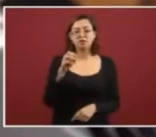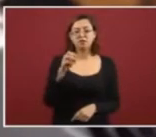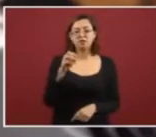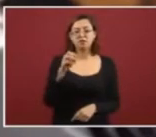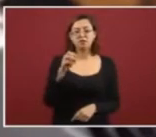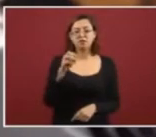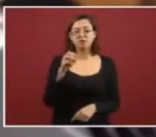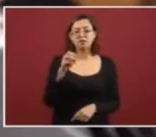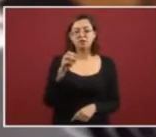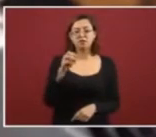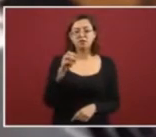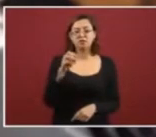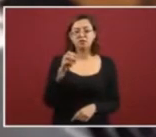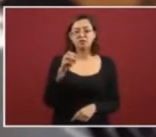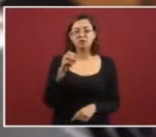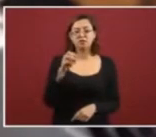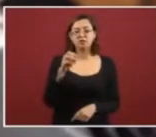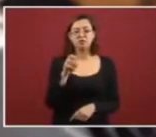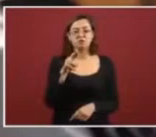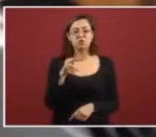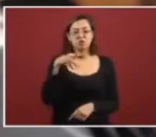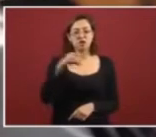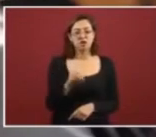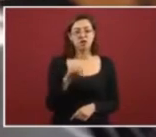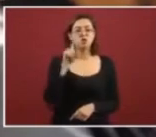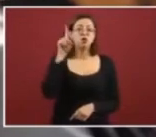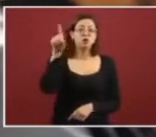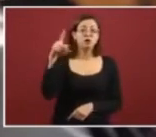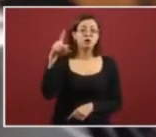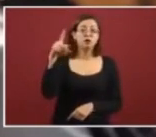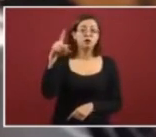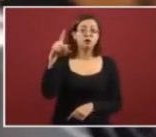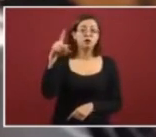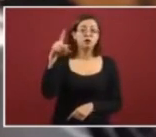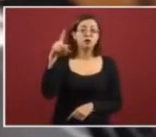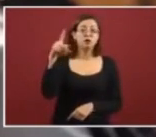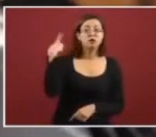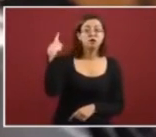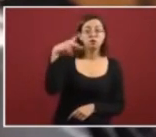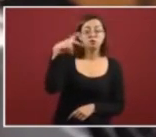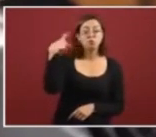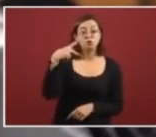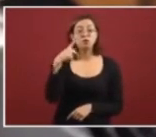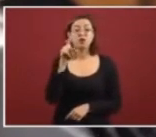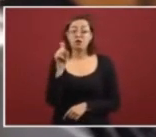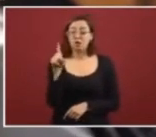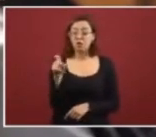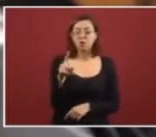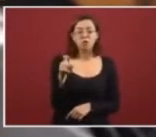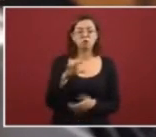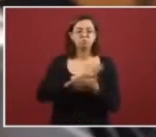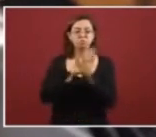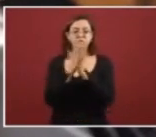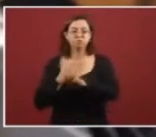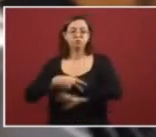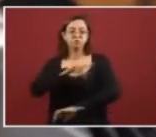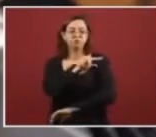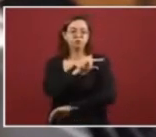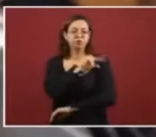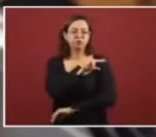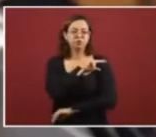of drinking water. En Puebla. In the city of Puebla. Poblanos se han quejado